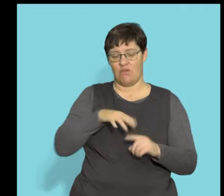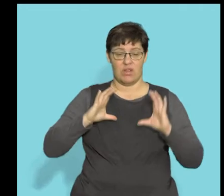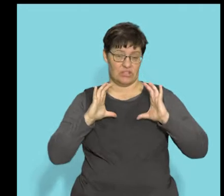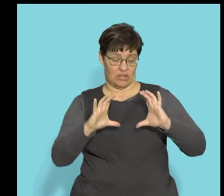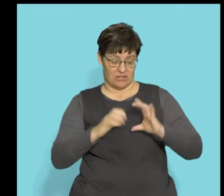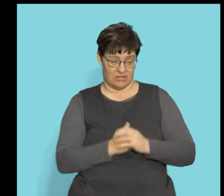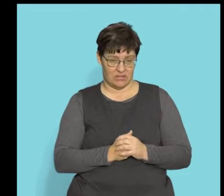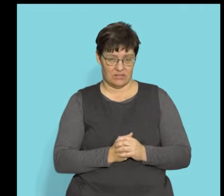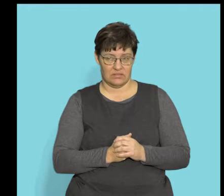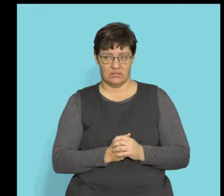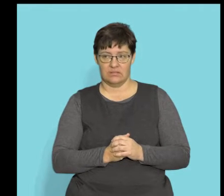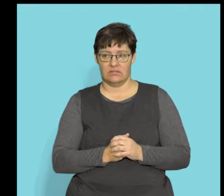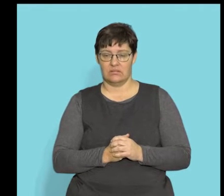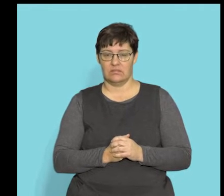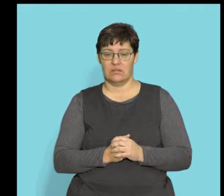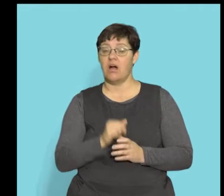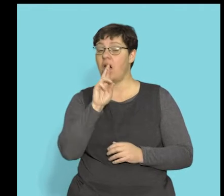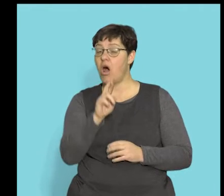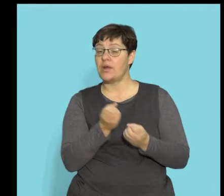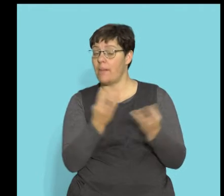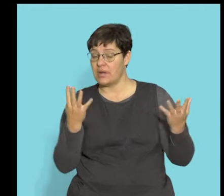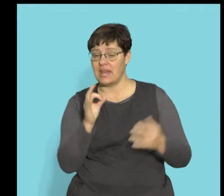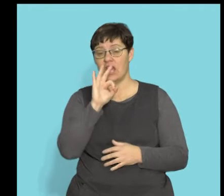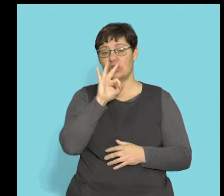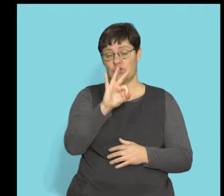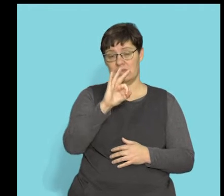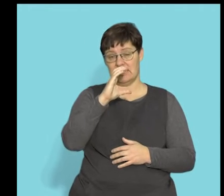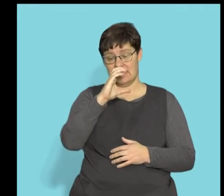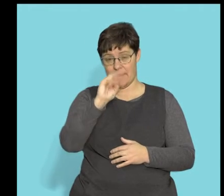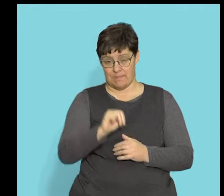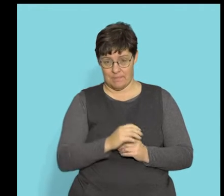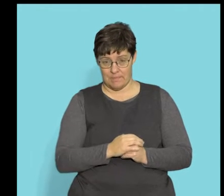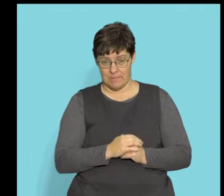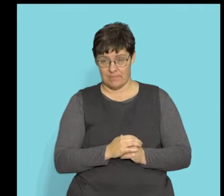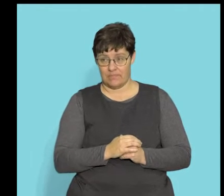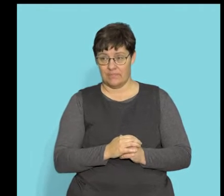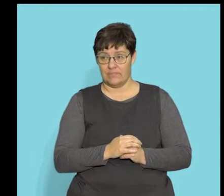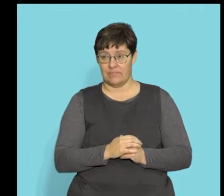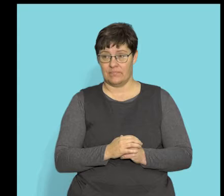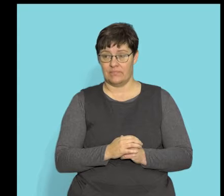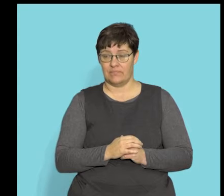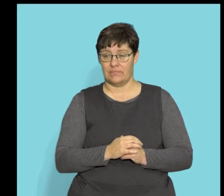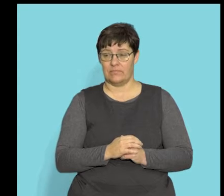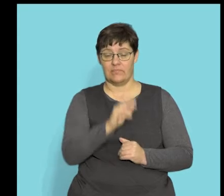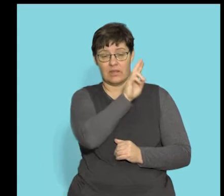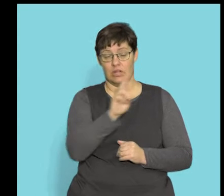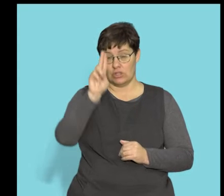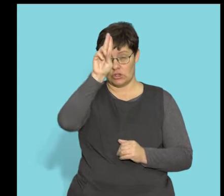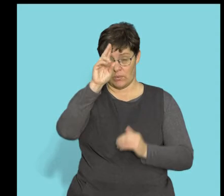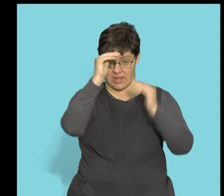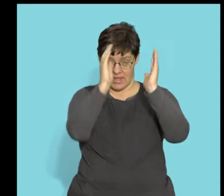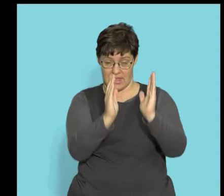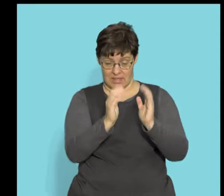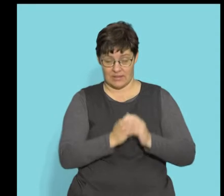is the area of a circle. My radius is 3 centimeters, so it's going to be pi